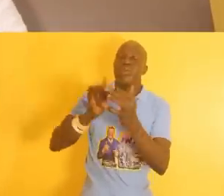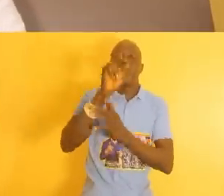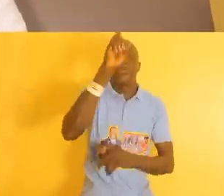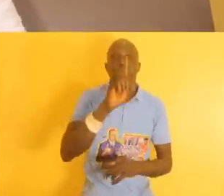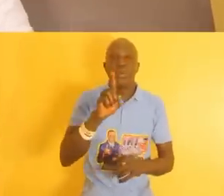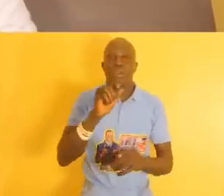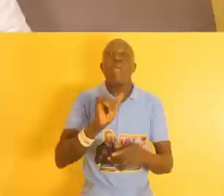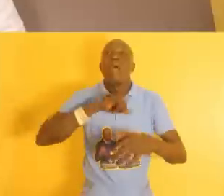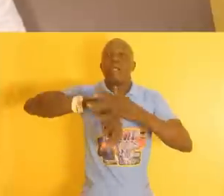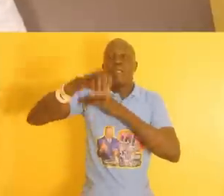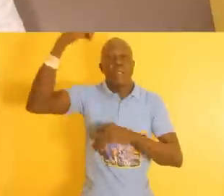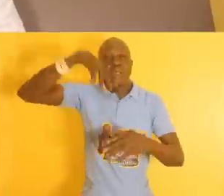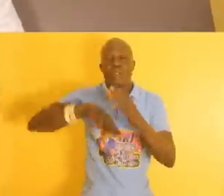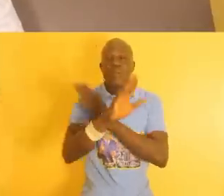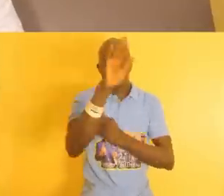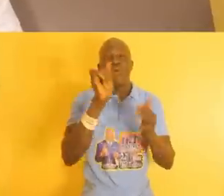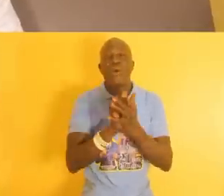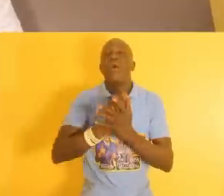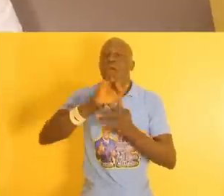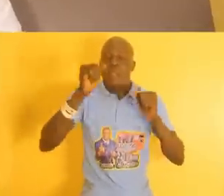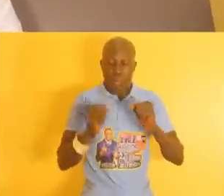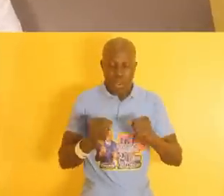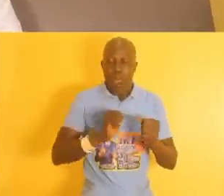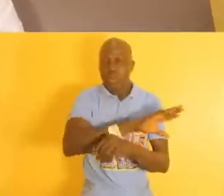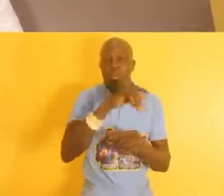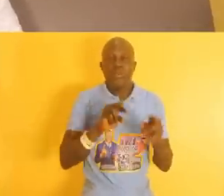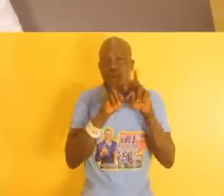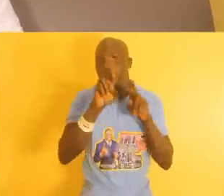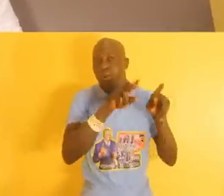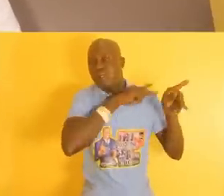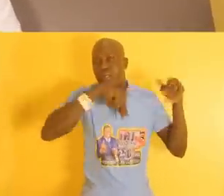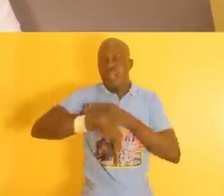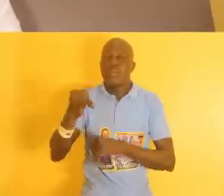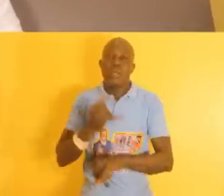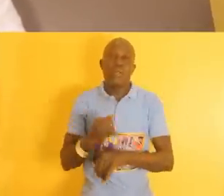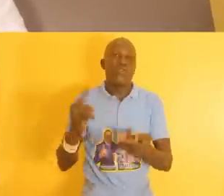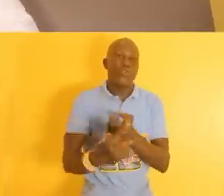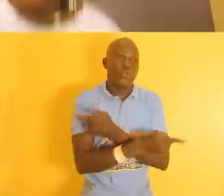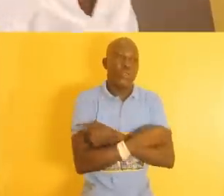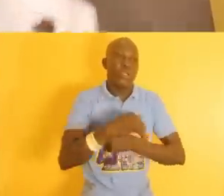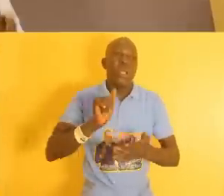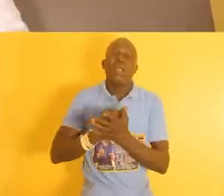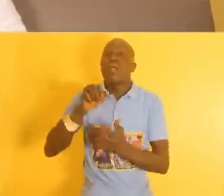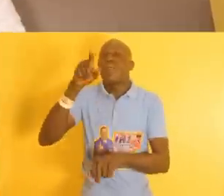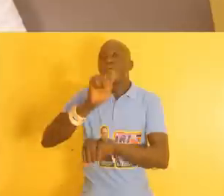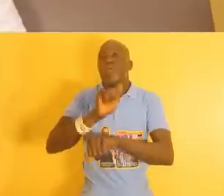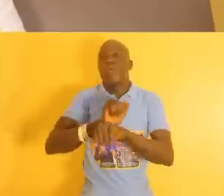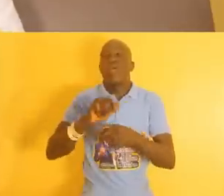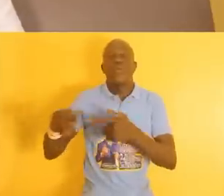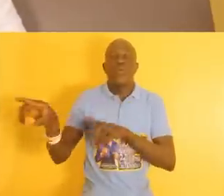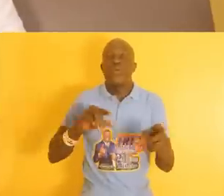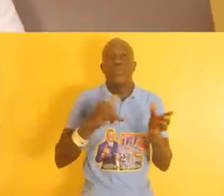once in time. La gbara lo. By the grace of God. Gbara se bi oba. That power to reign us. Ni Ibadan loni. In Ibadan today. Iṣẹ ta ma ṣe. That's the same